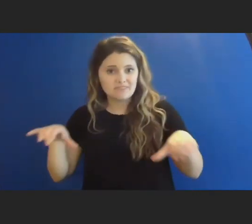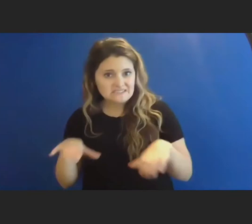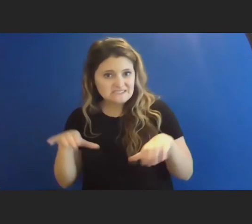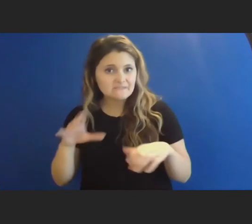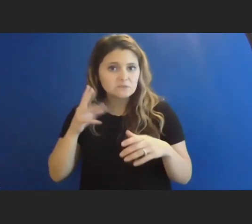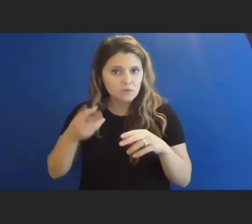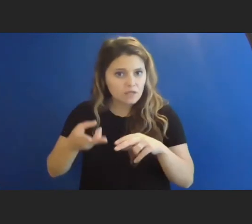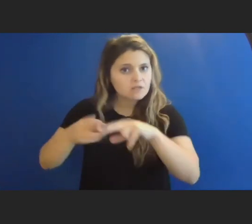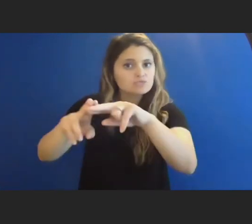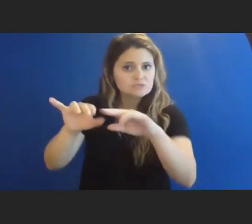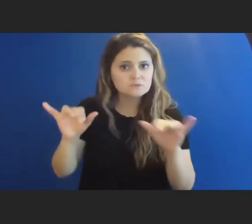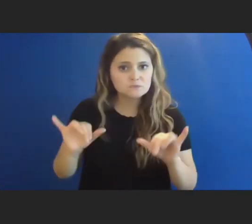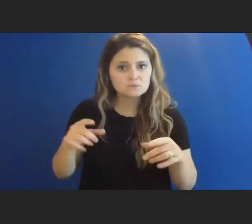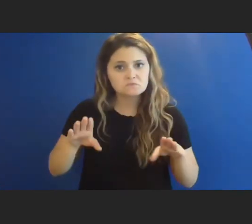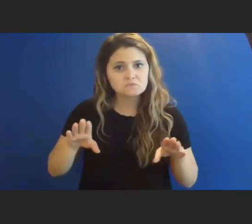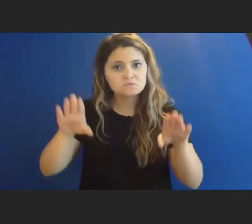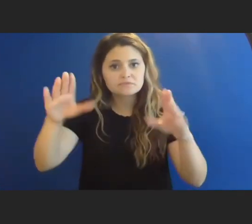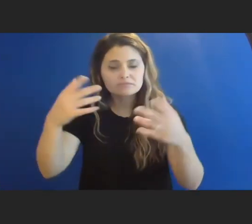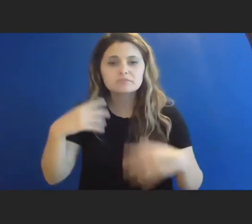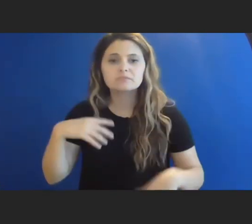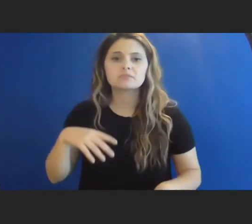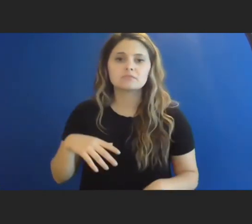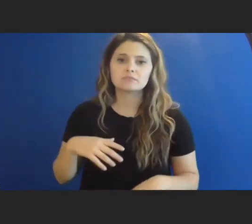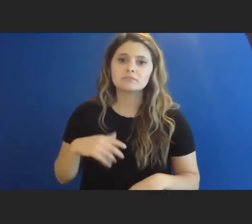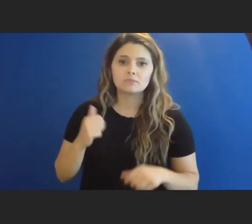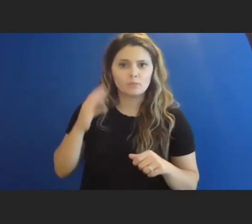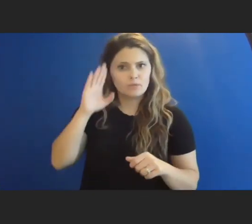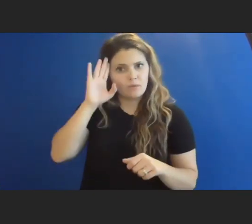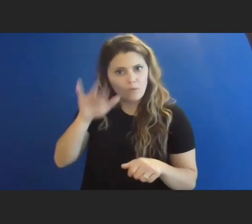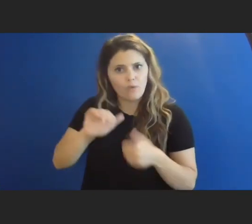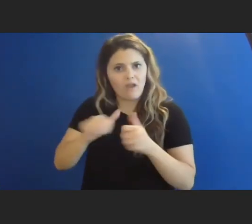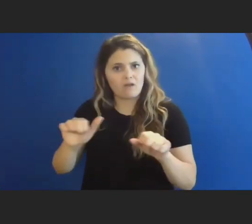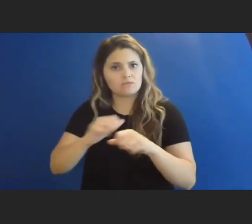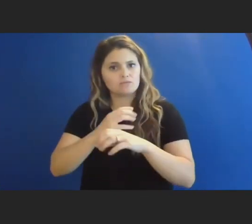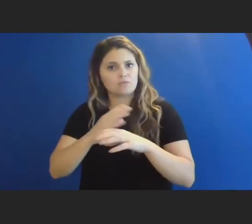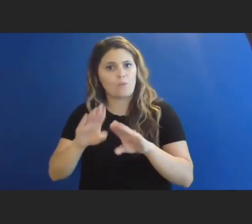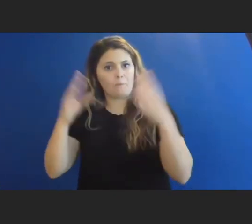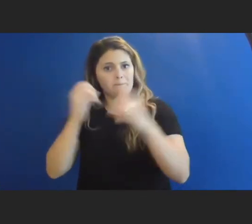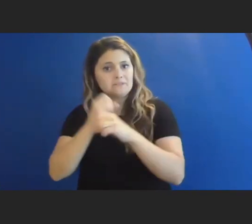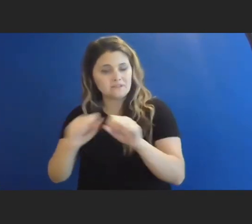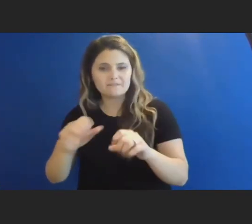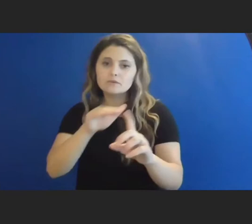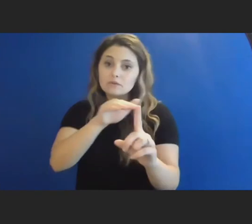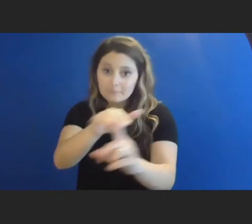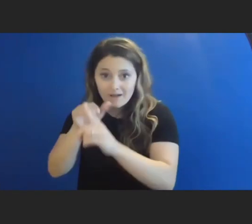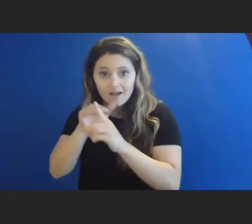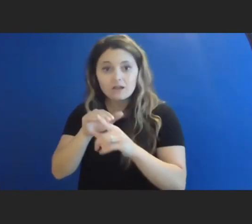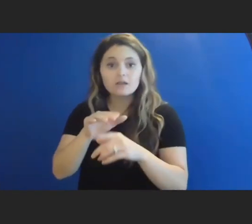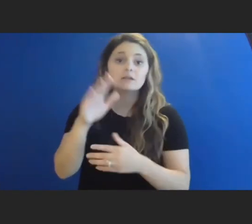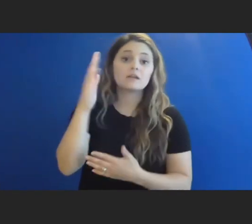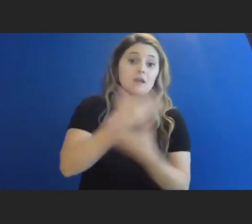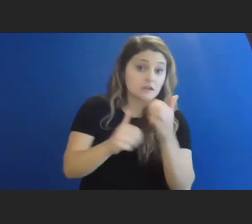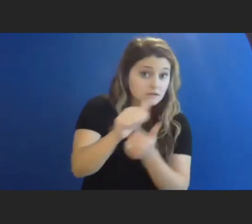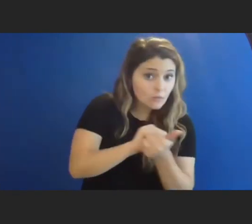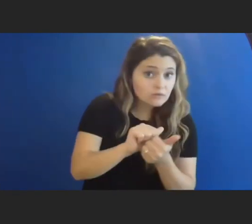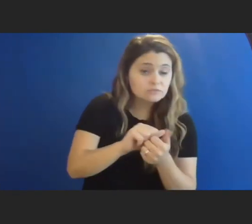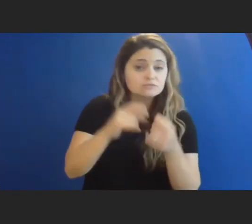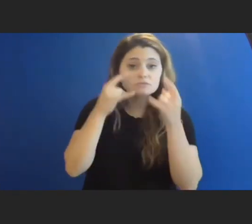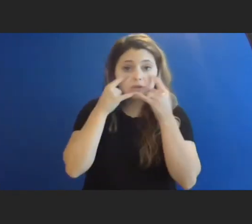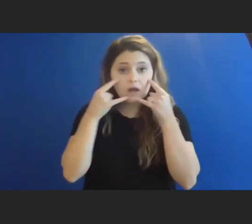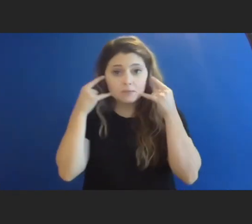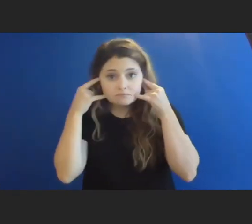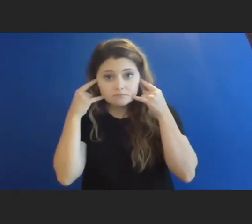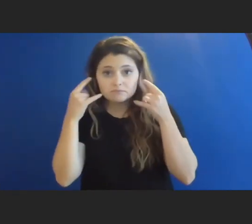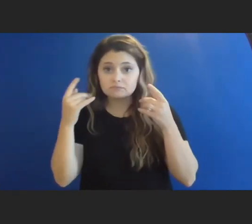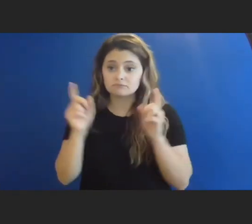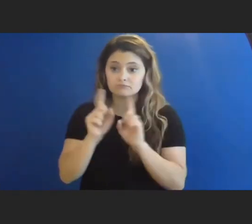We know how to do it, and I remind you that face coverings, hand washing,